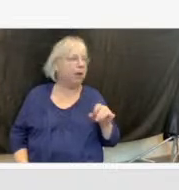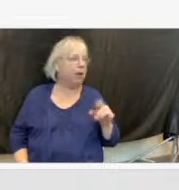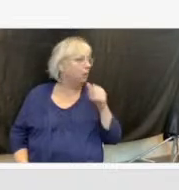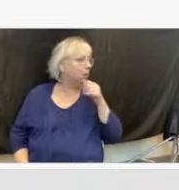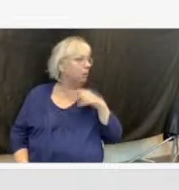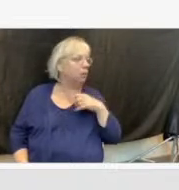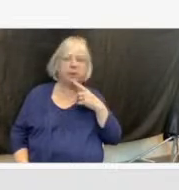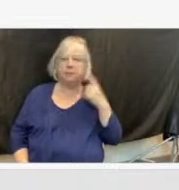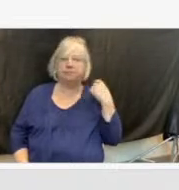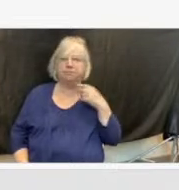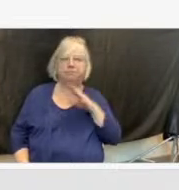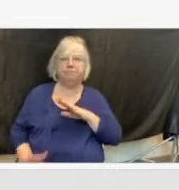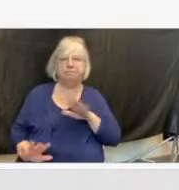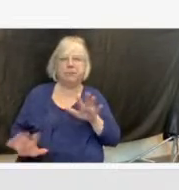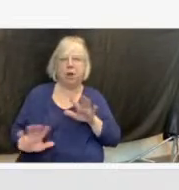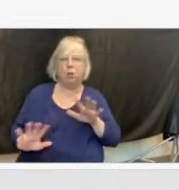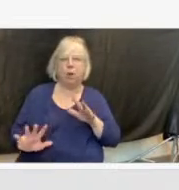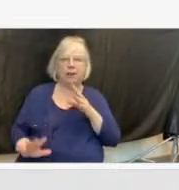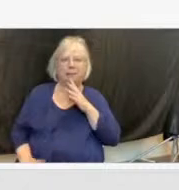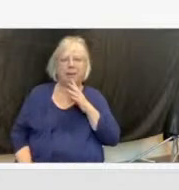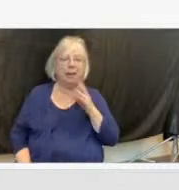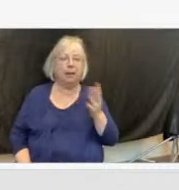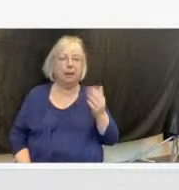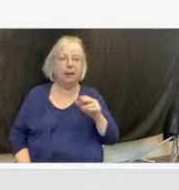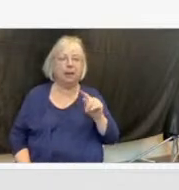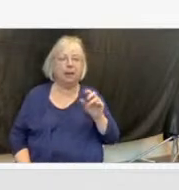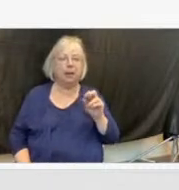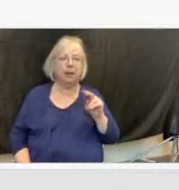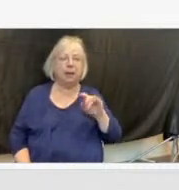Okay. Then Tanya Berry Redden?